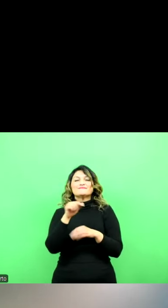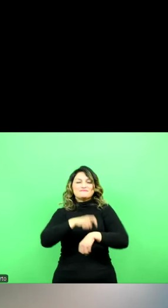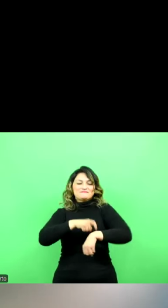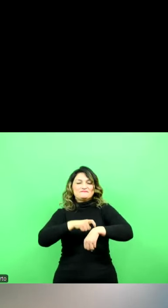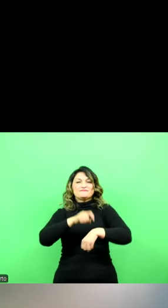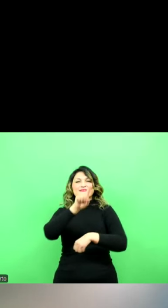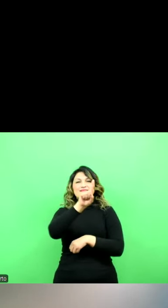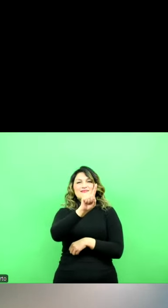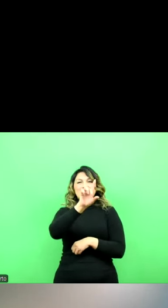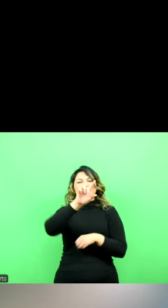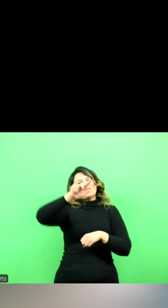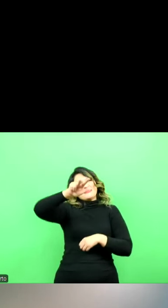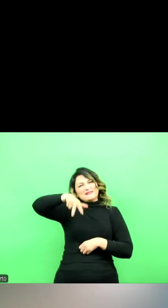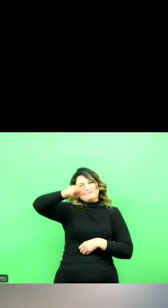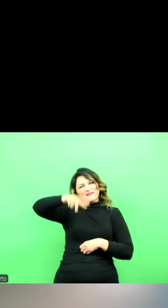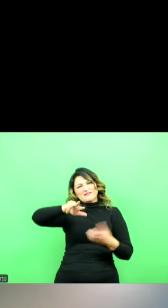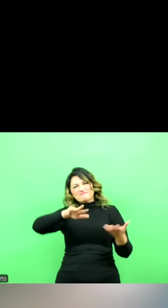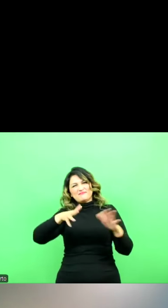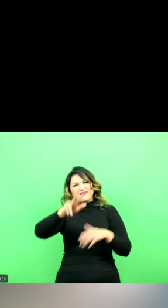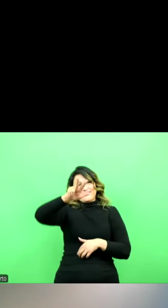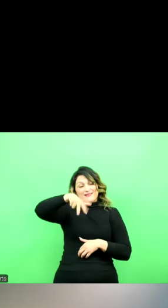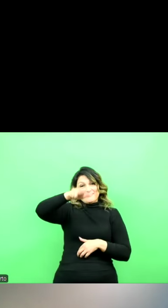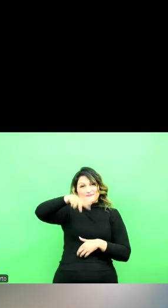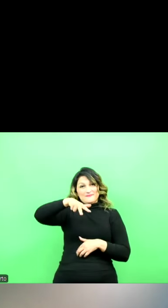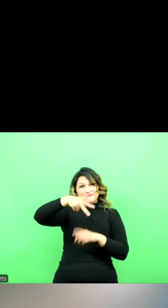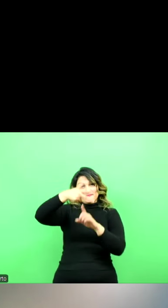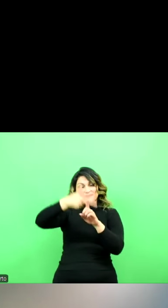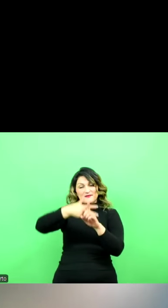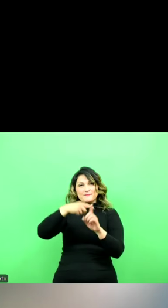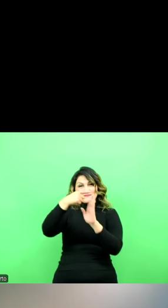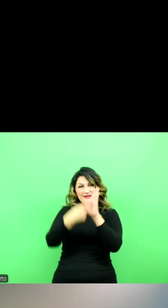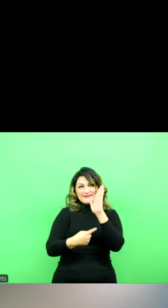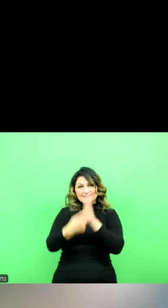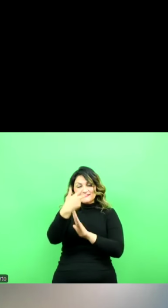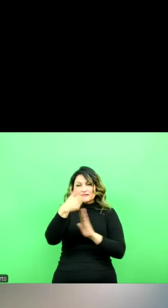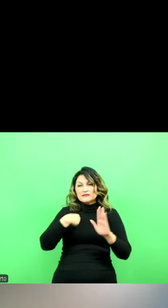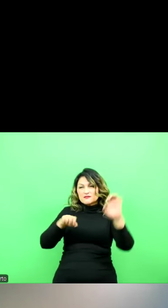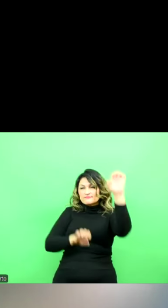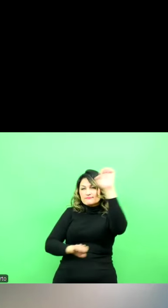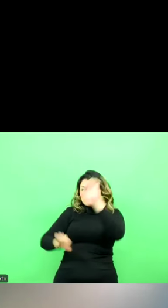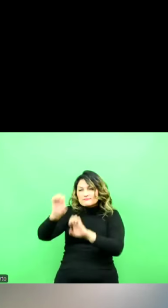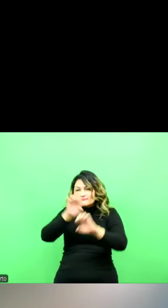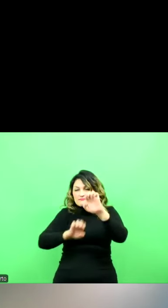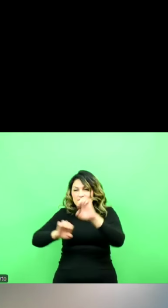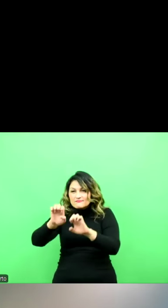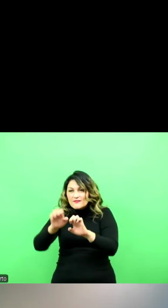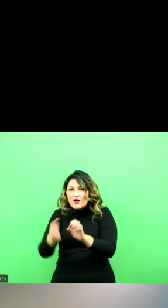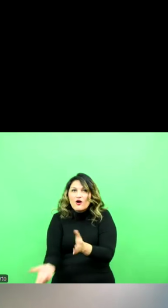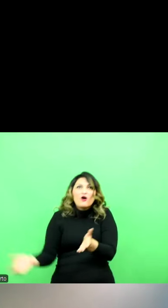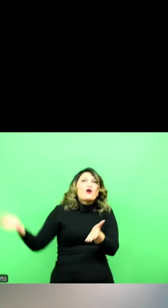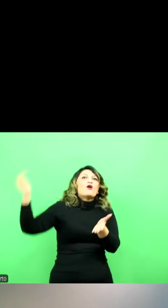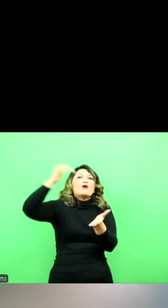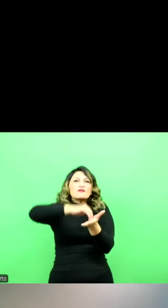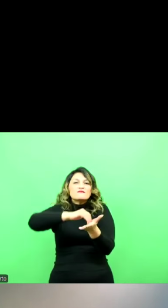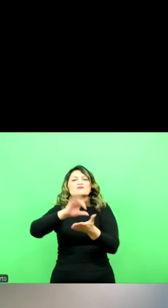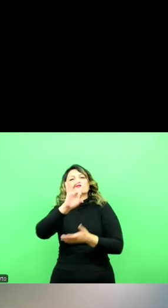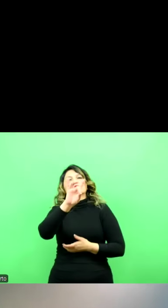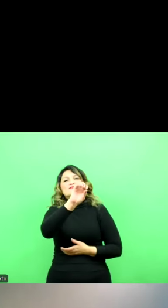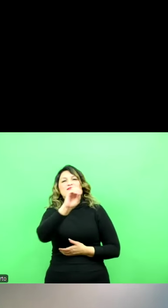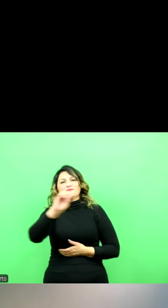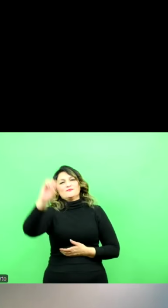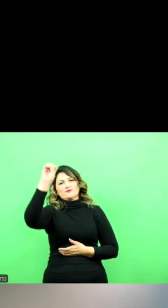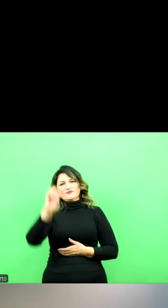79.78%. And so this hospital was now labeled as inclusive. Talking about actions that were introduced